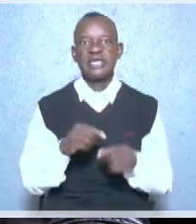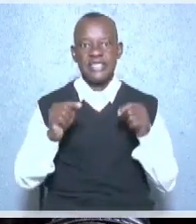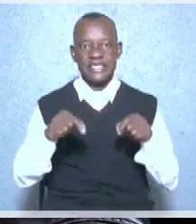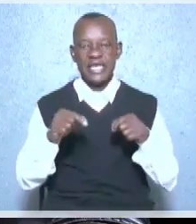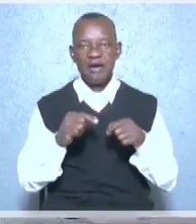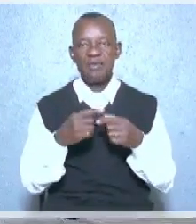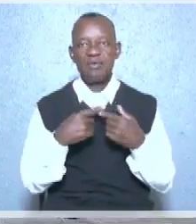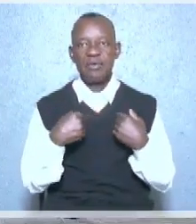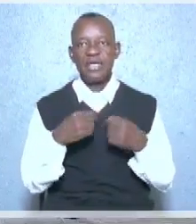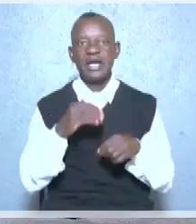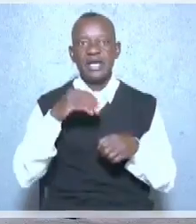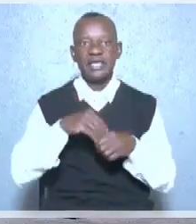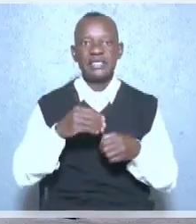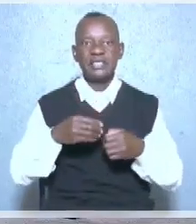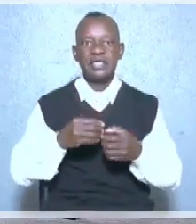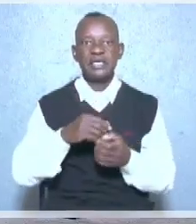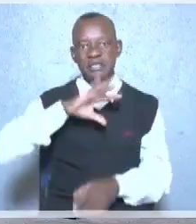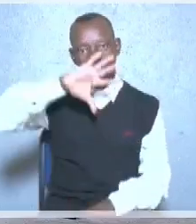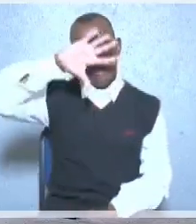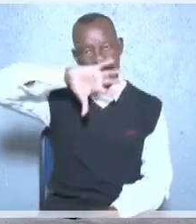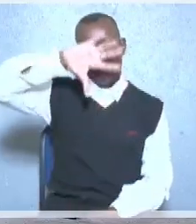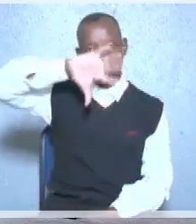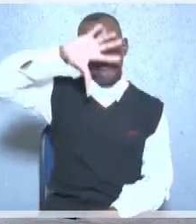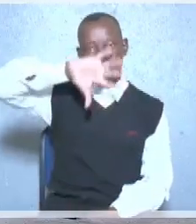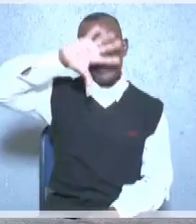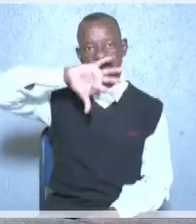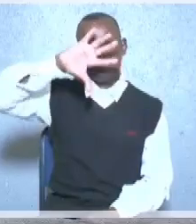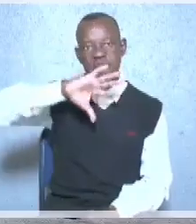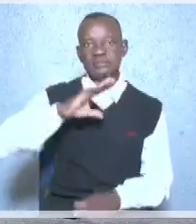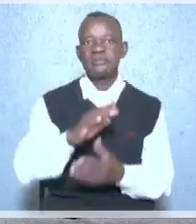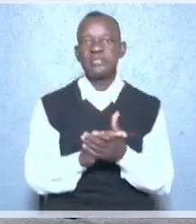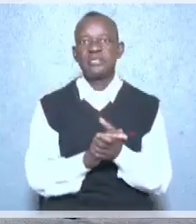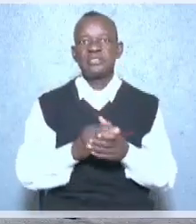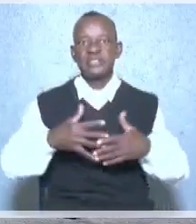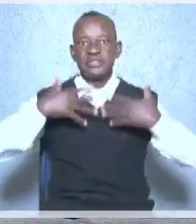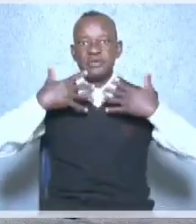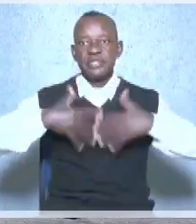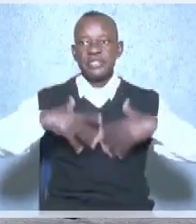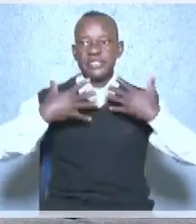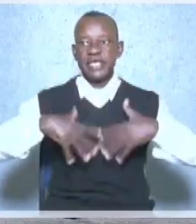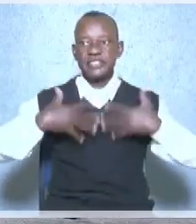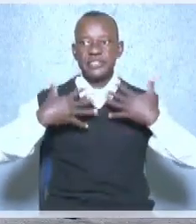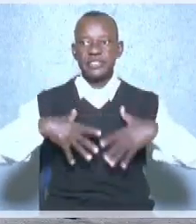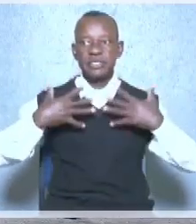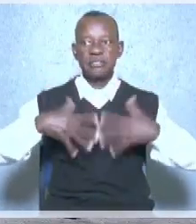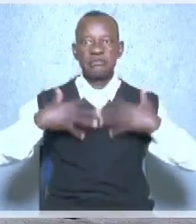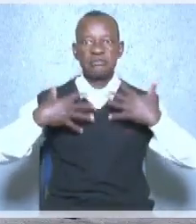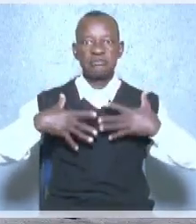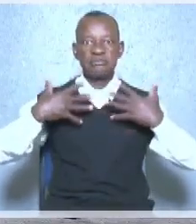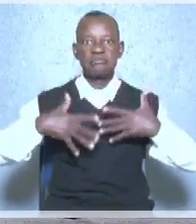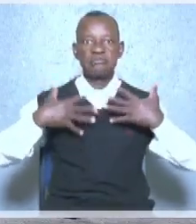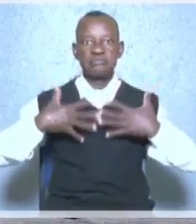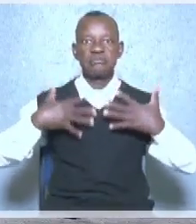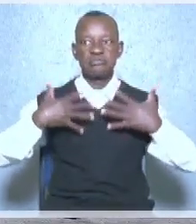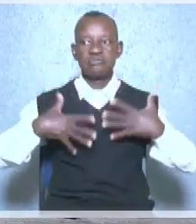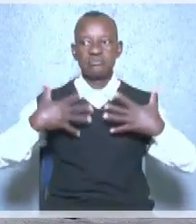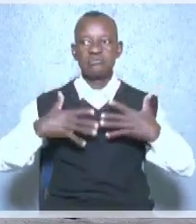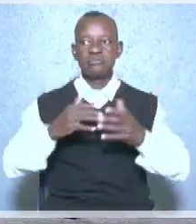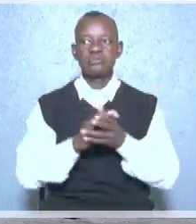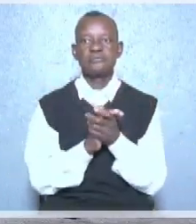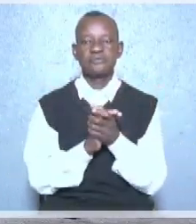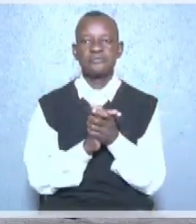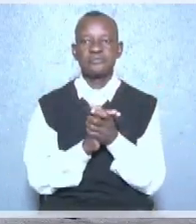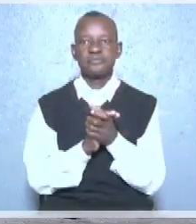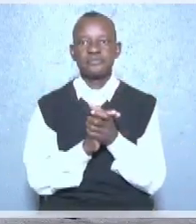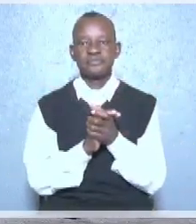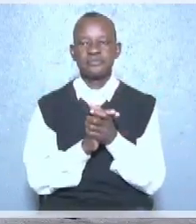and we are that. Yeah. Yeah. Vickson, talk to us about where others wavered. You did touch on briefly, how you were approached